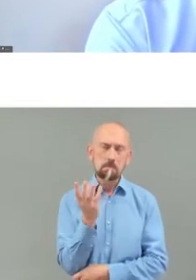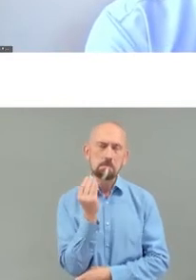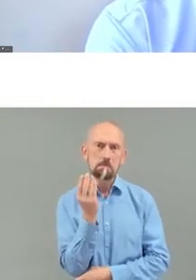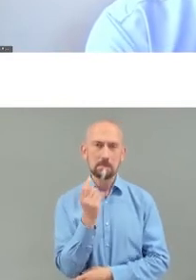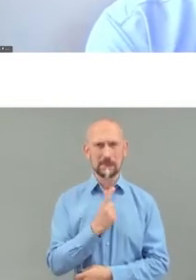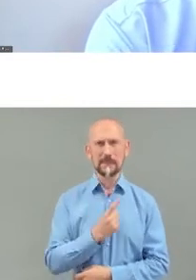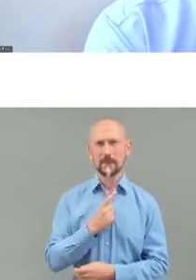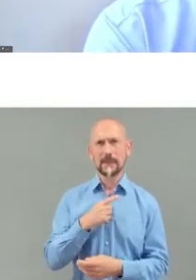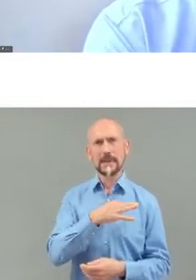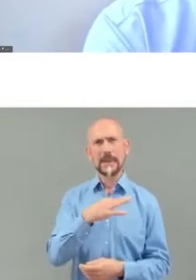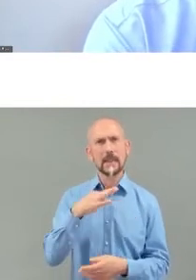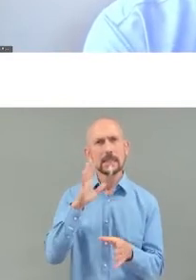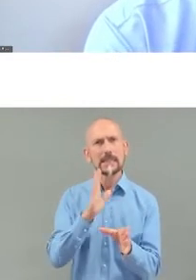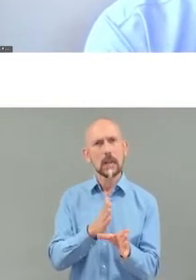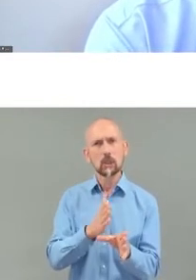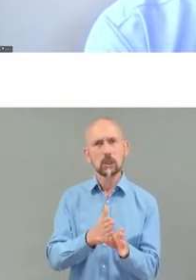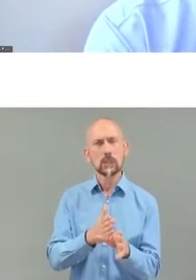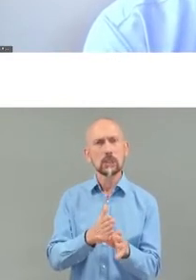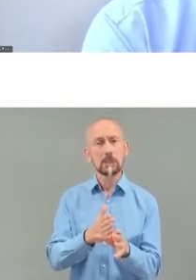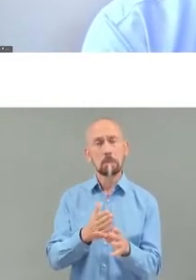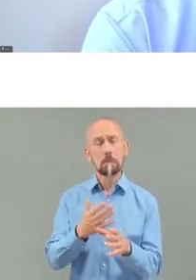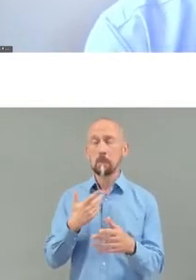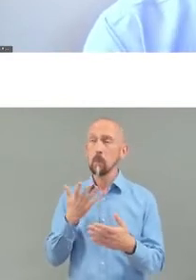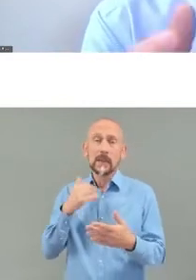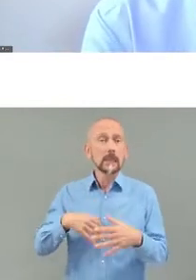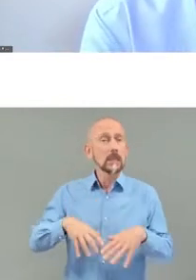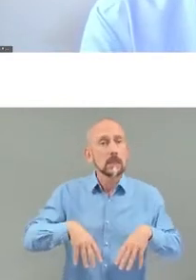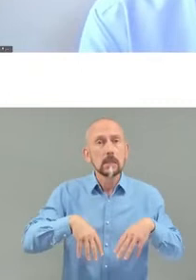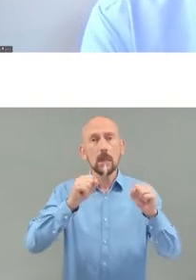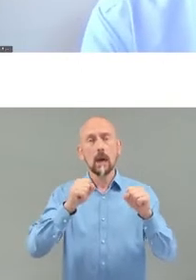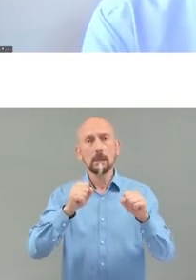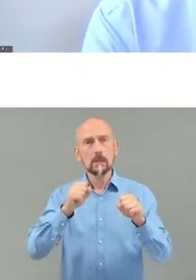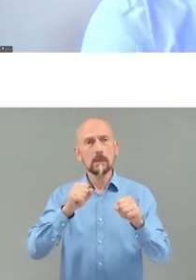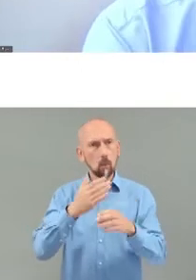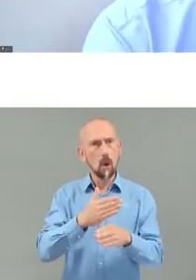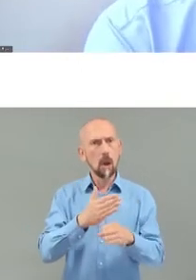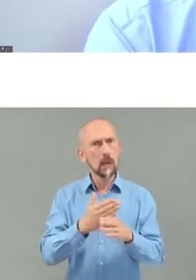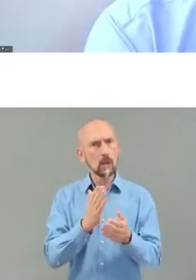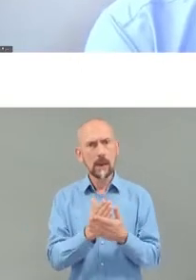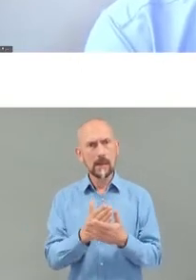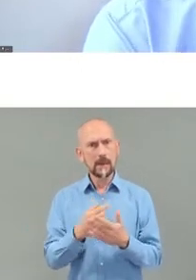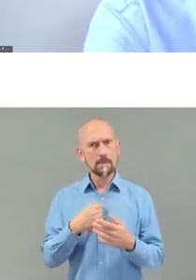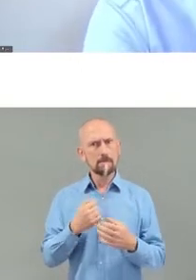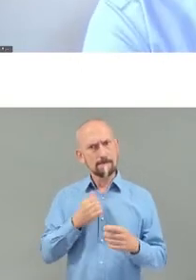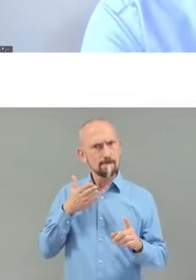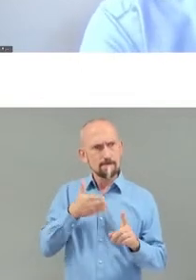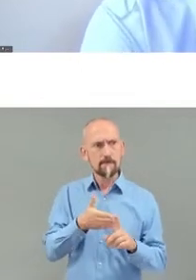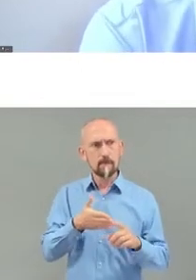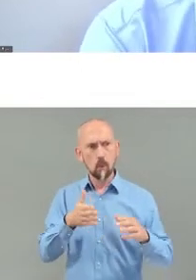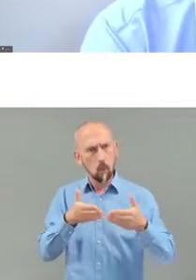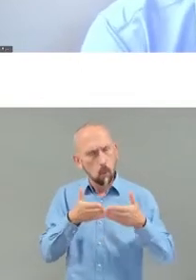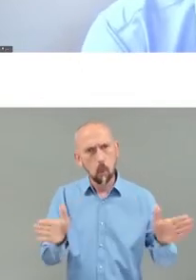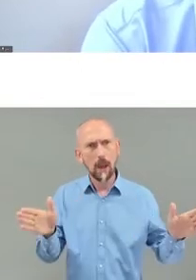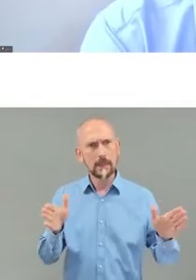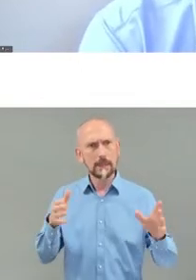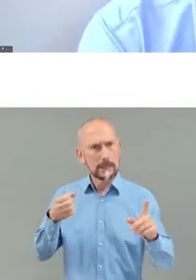the profession, thinking that this was about making a wider impact rather than just giving support to individuals, I think it's really